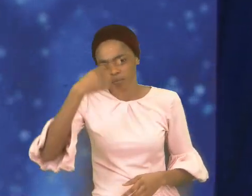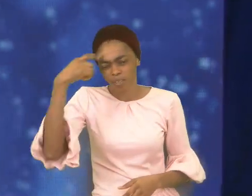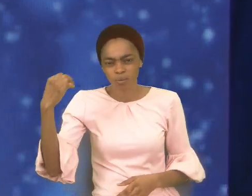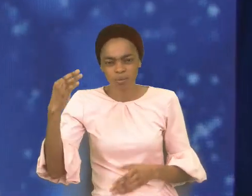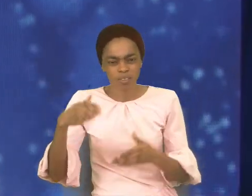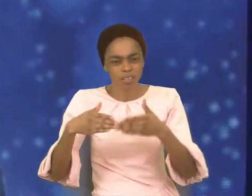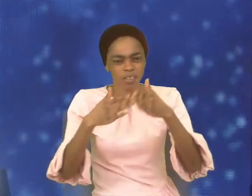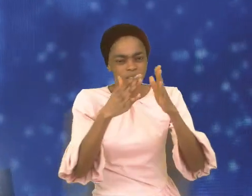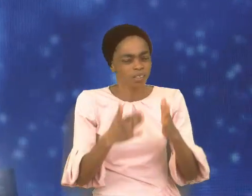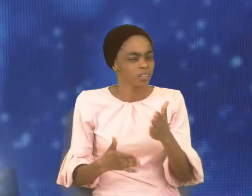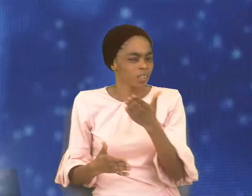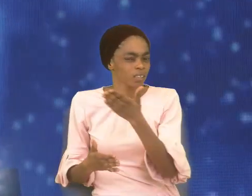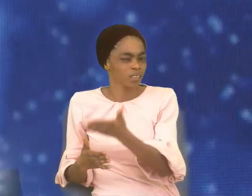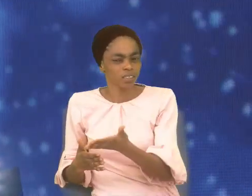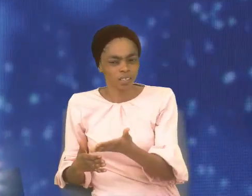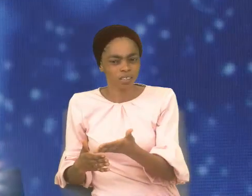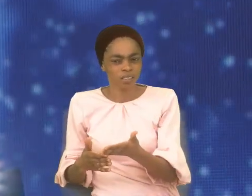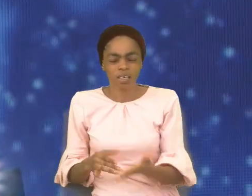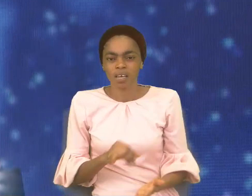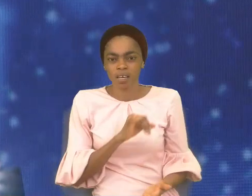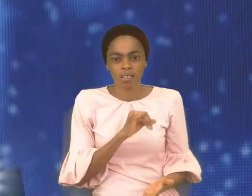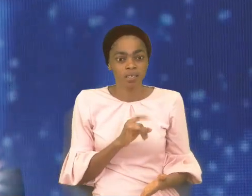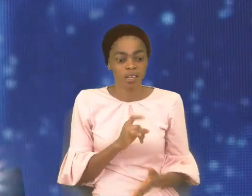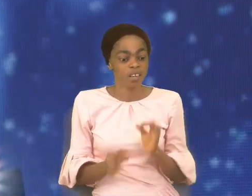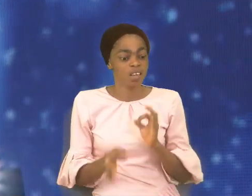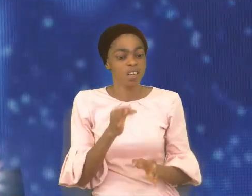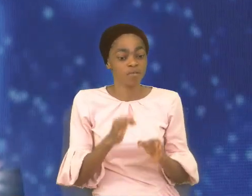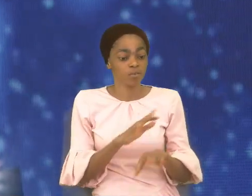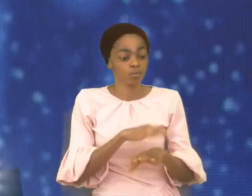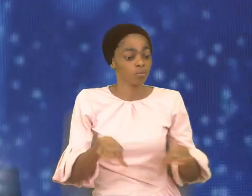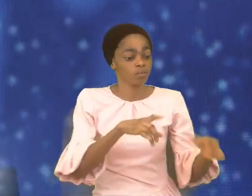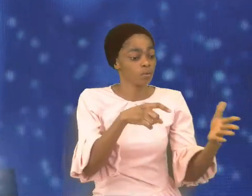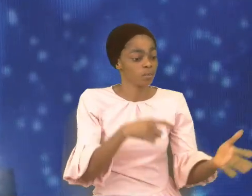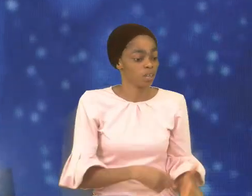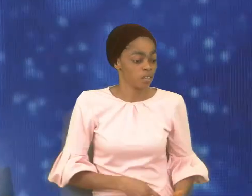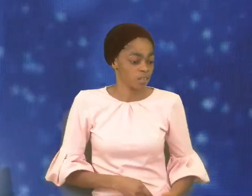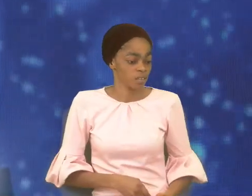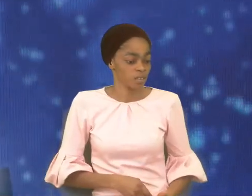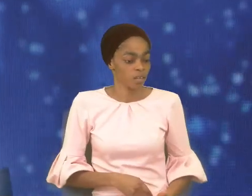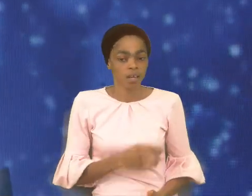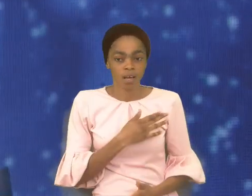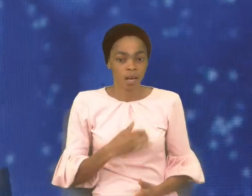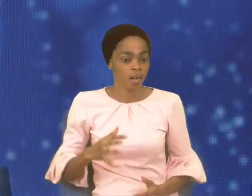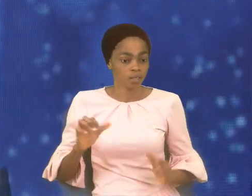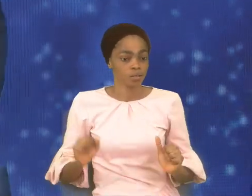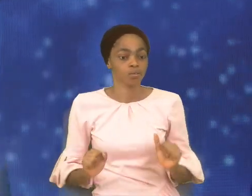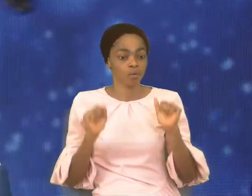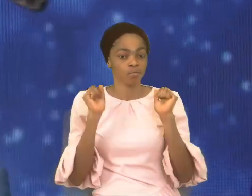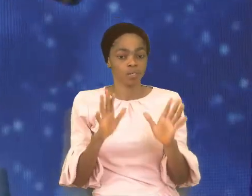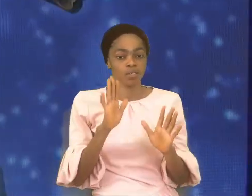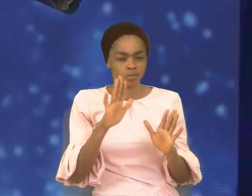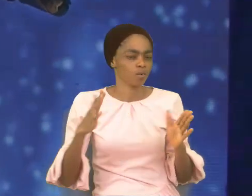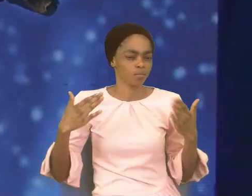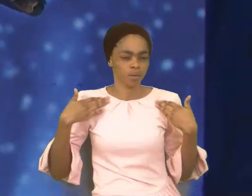don't do this and submit your body for this and for that, you